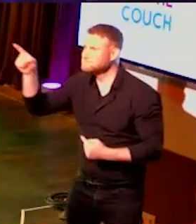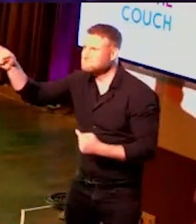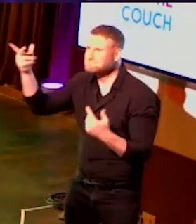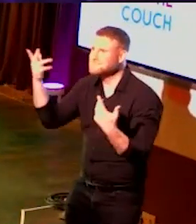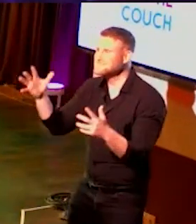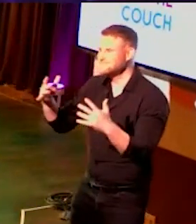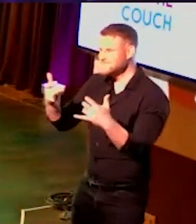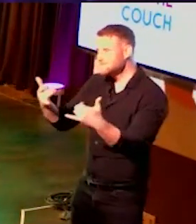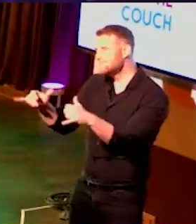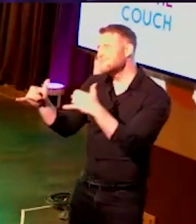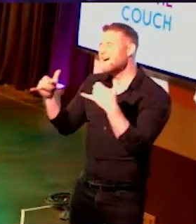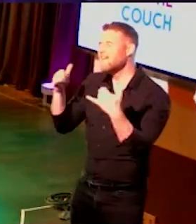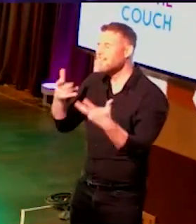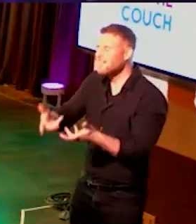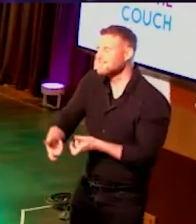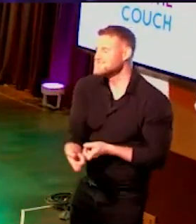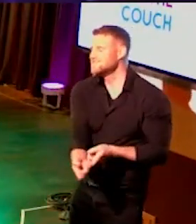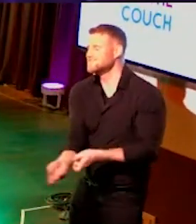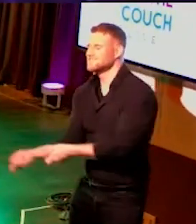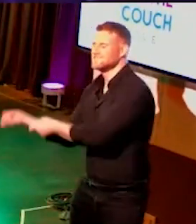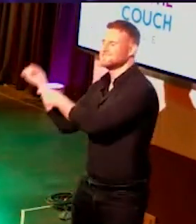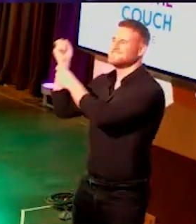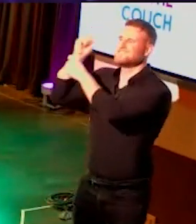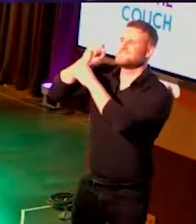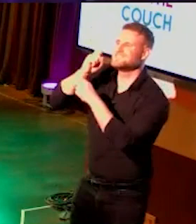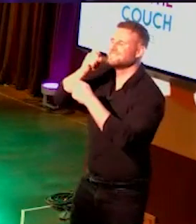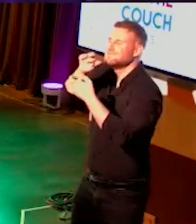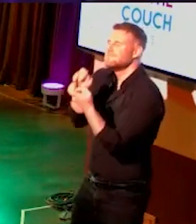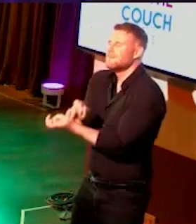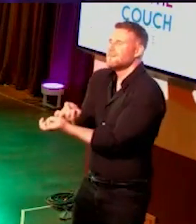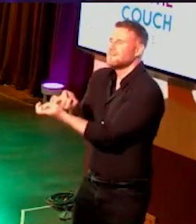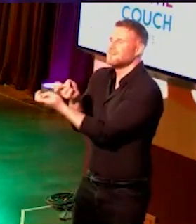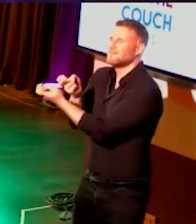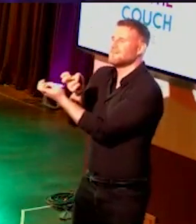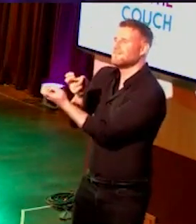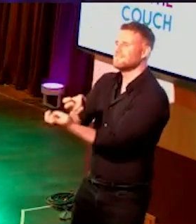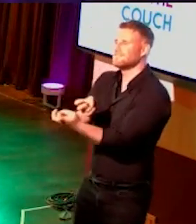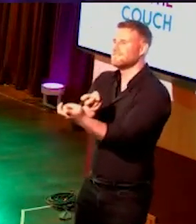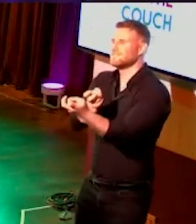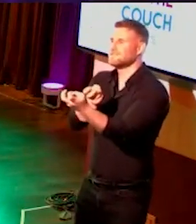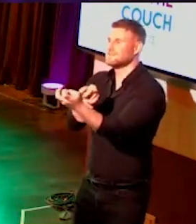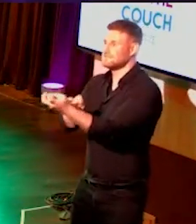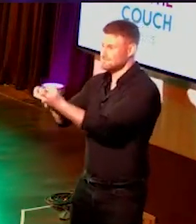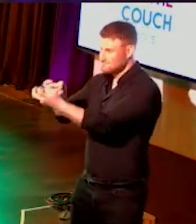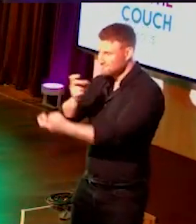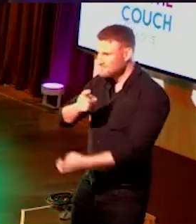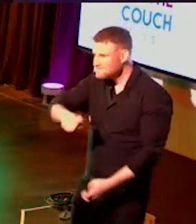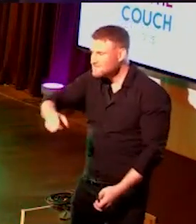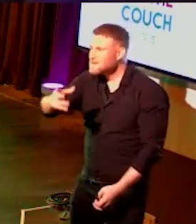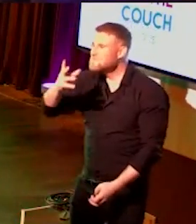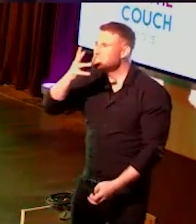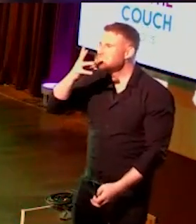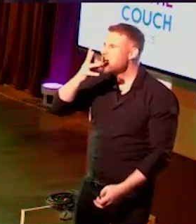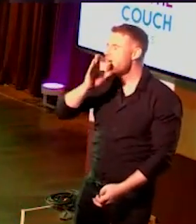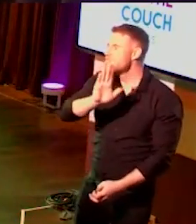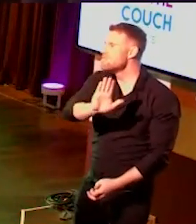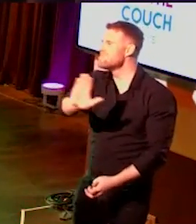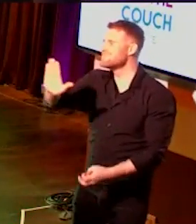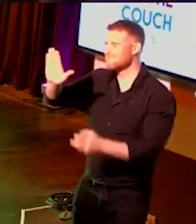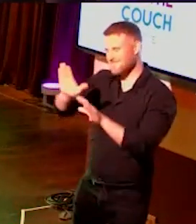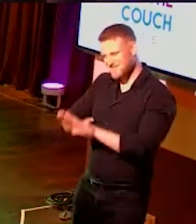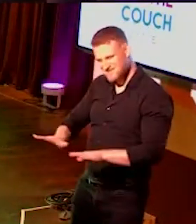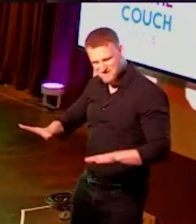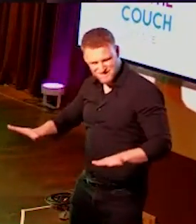loaded lots of toys and goodies on a sleigh, and every